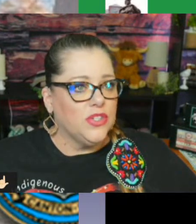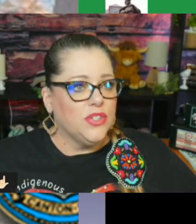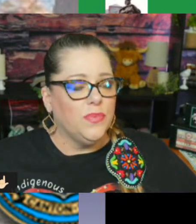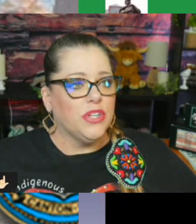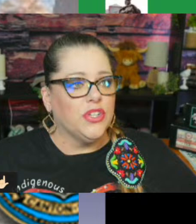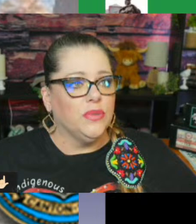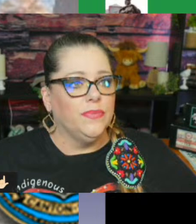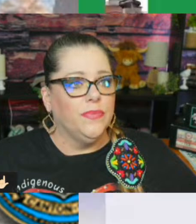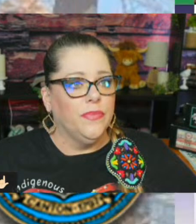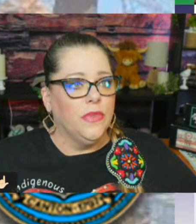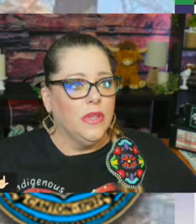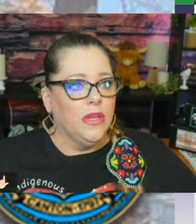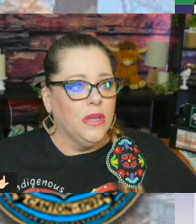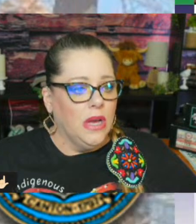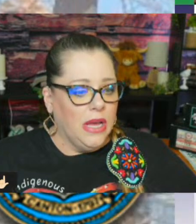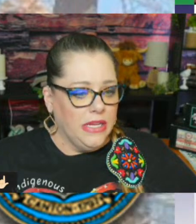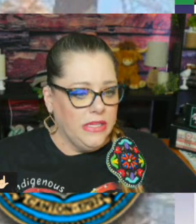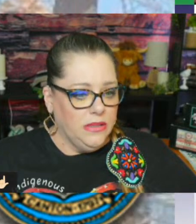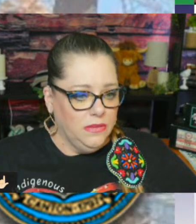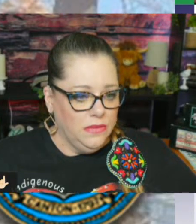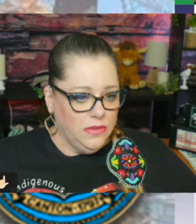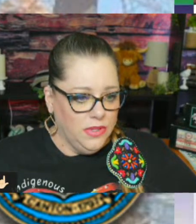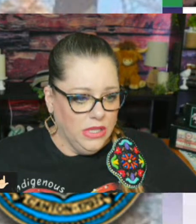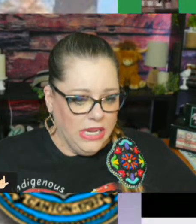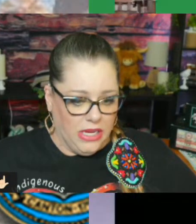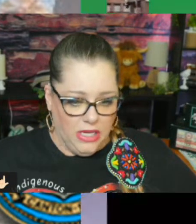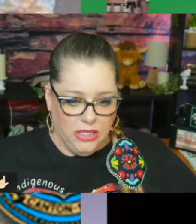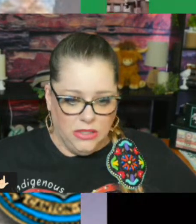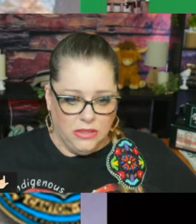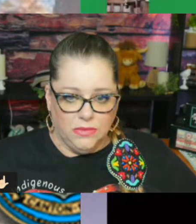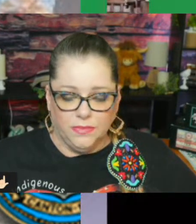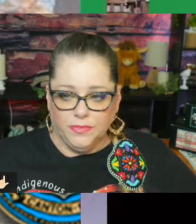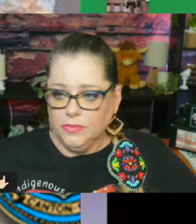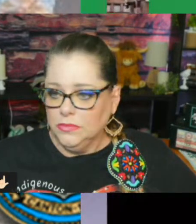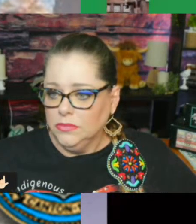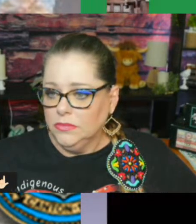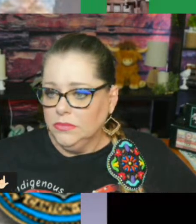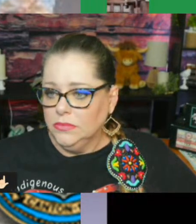That's just a picture. I need the link.